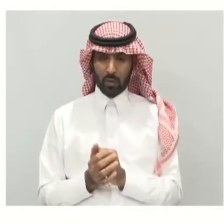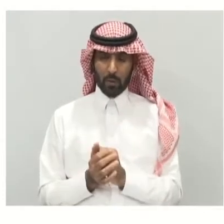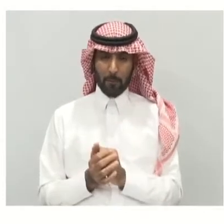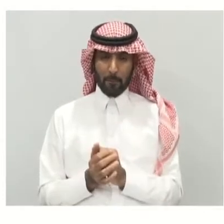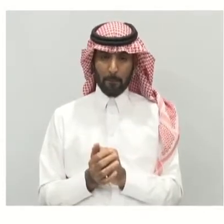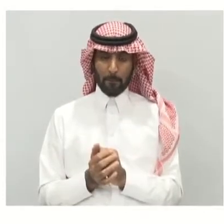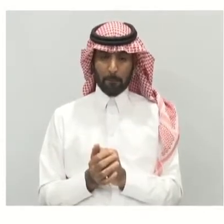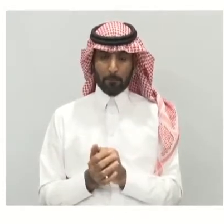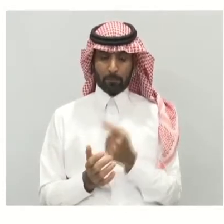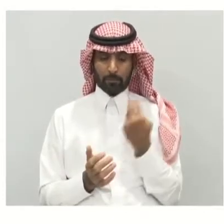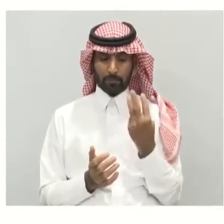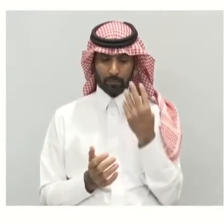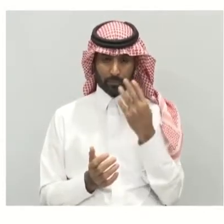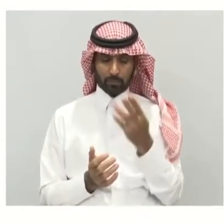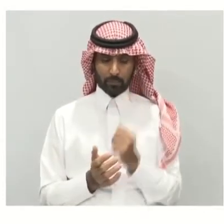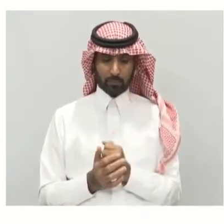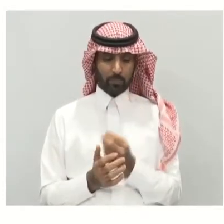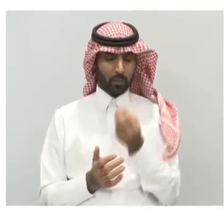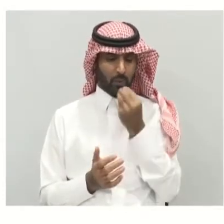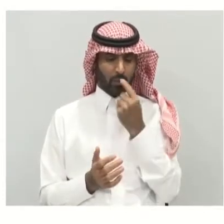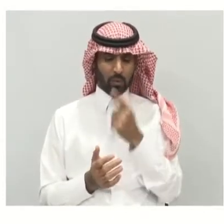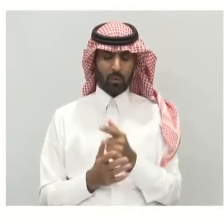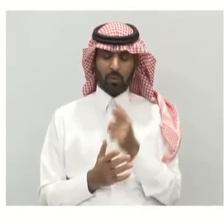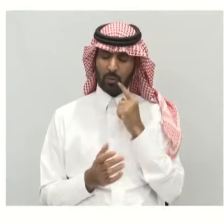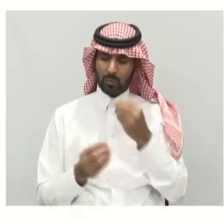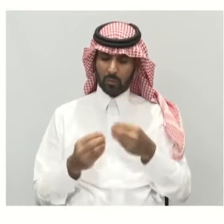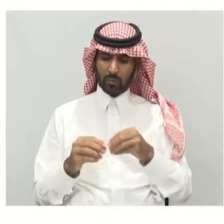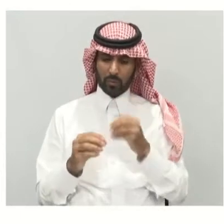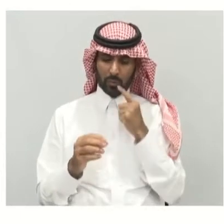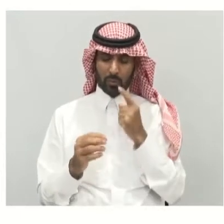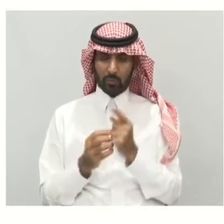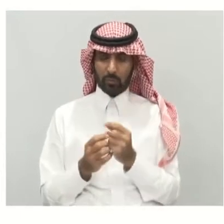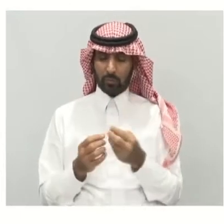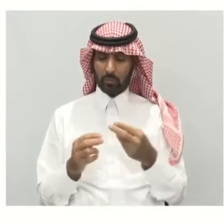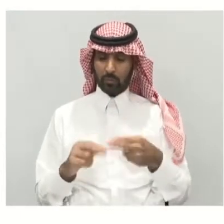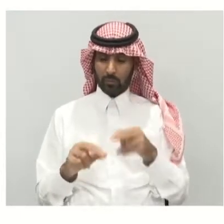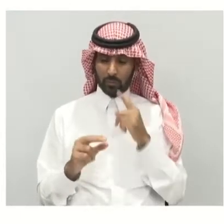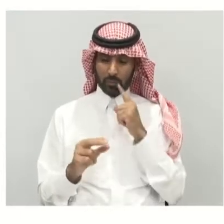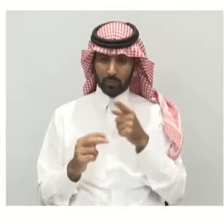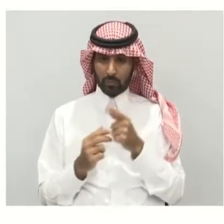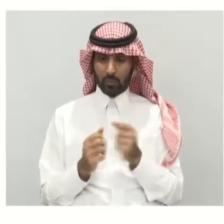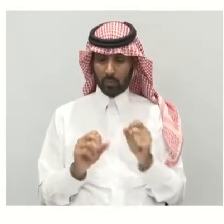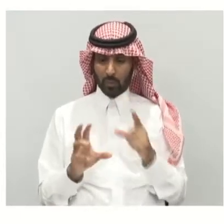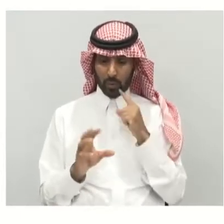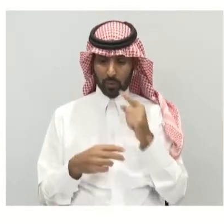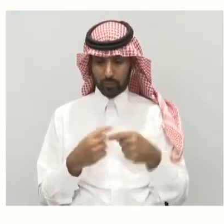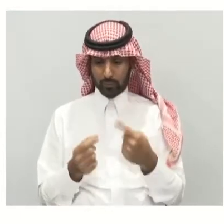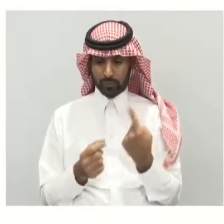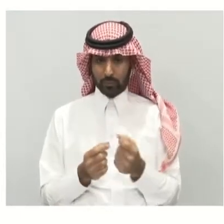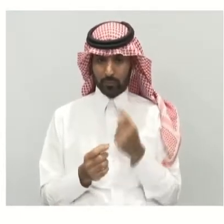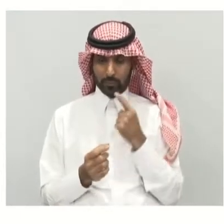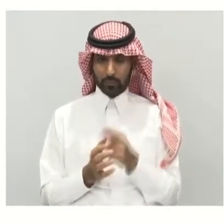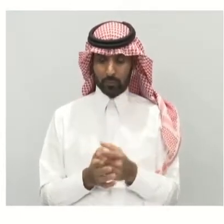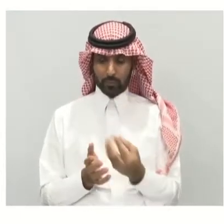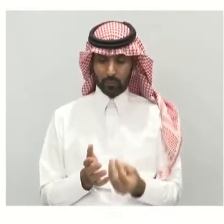refrigerator. Four, I only eat a few eggs. Eggs is countable. We can use expressions that work